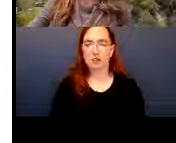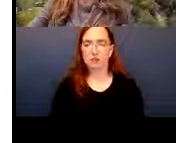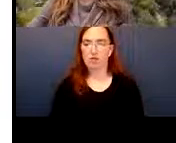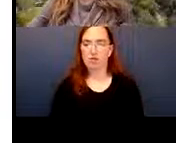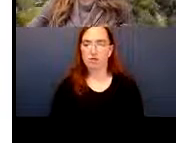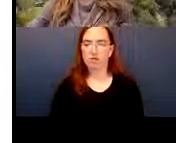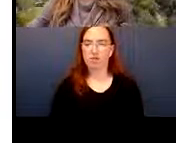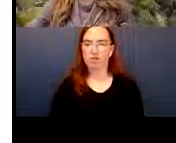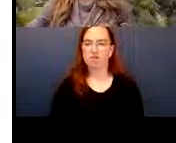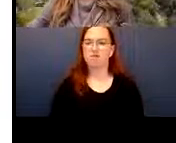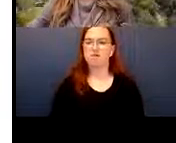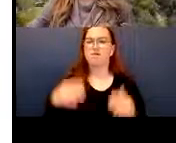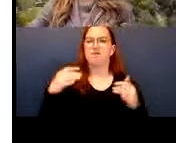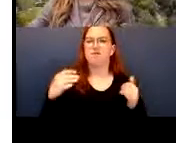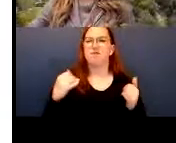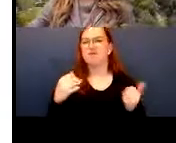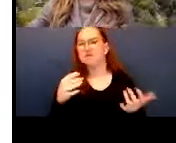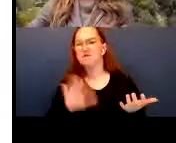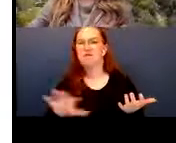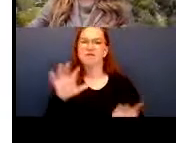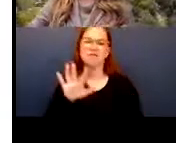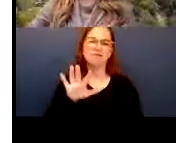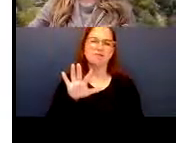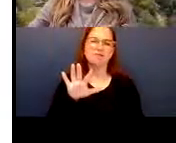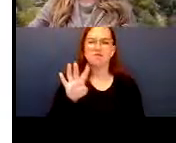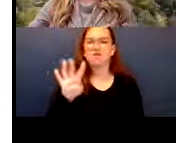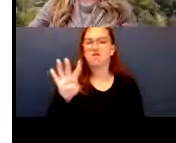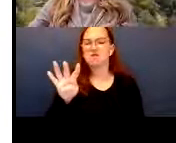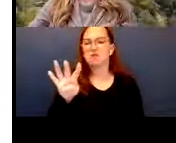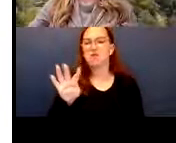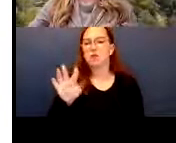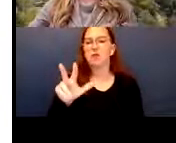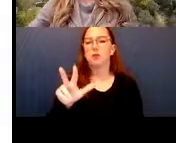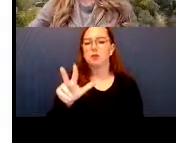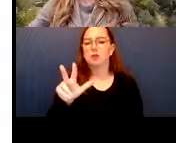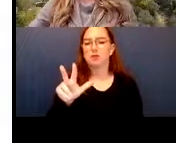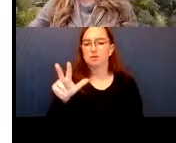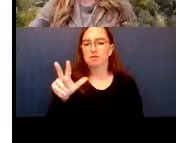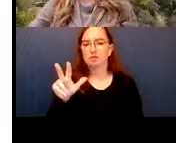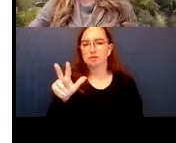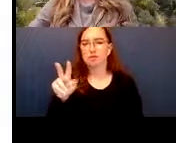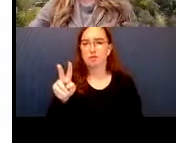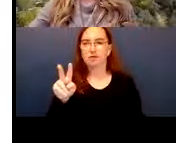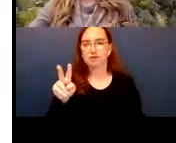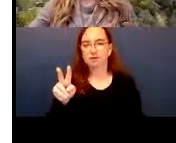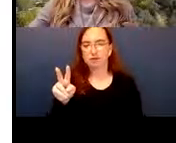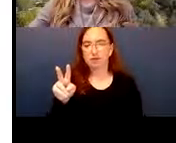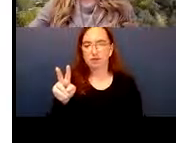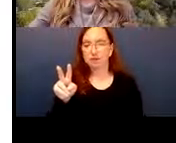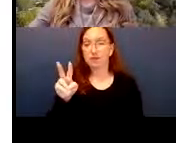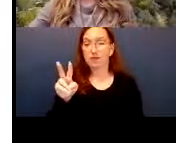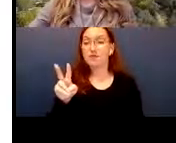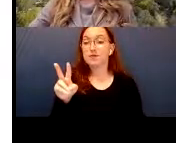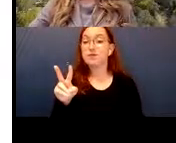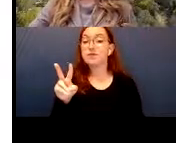I'll close this out in 5, 4, 3, 2,